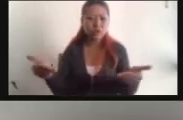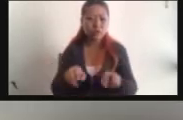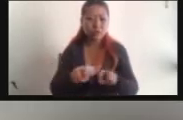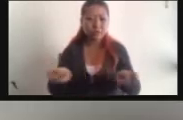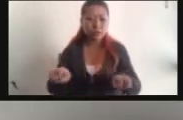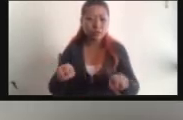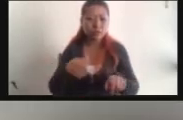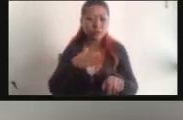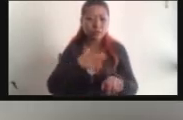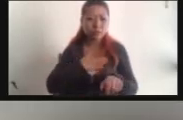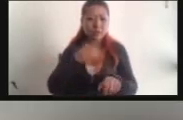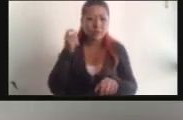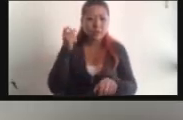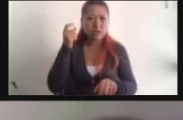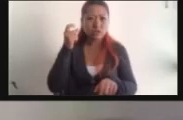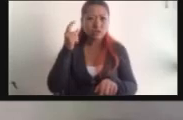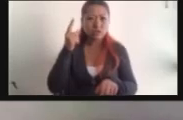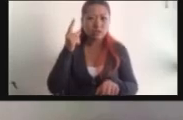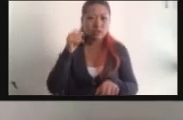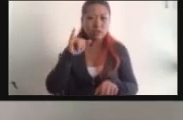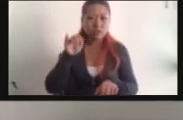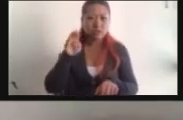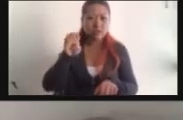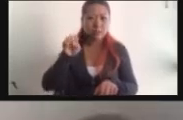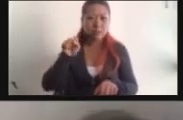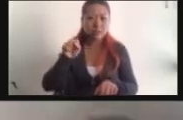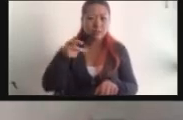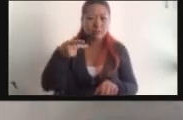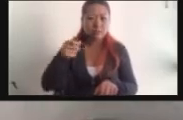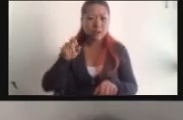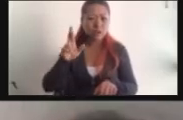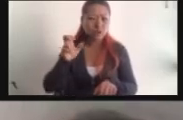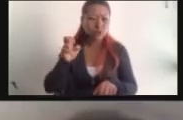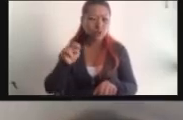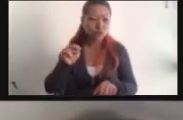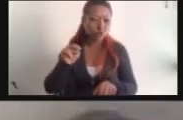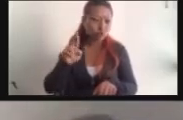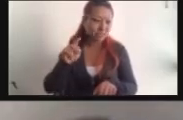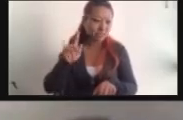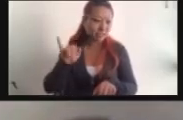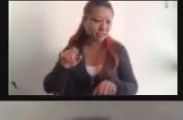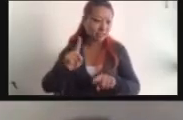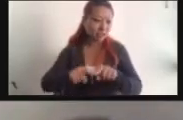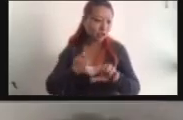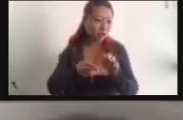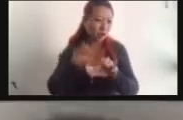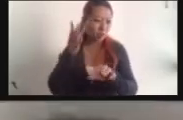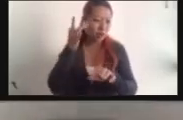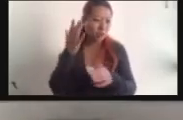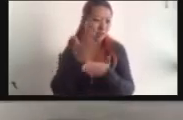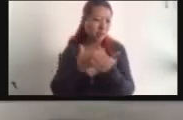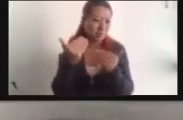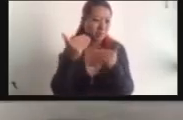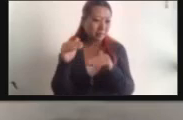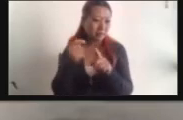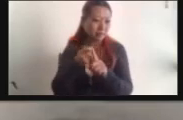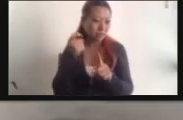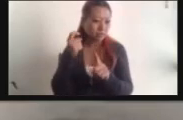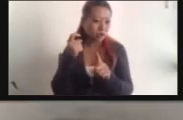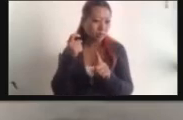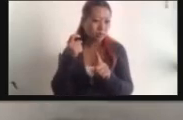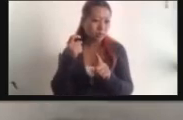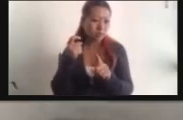understanding is that James Paterini is unable to be with us due to some constraints from the Crew 3